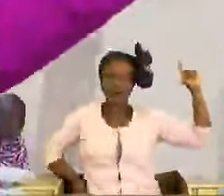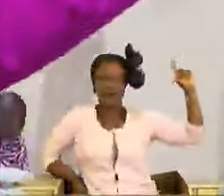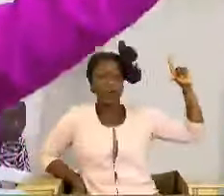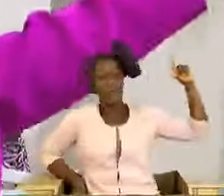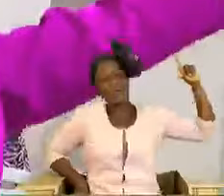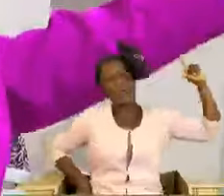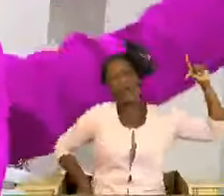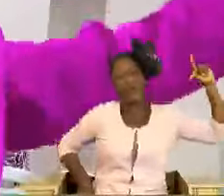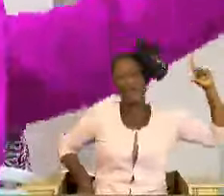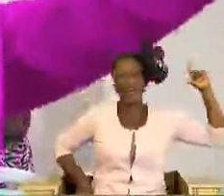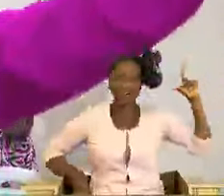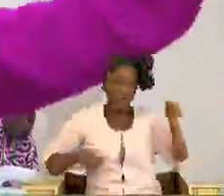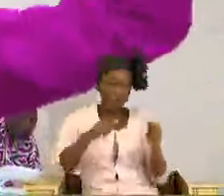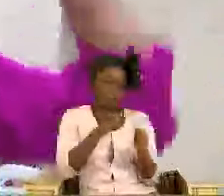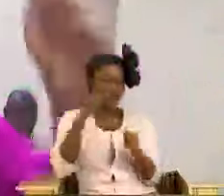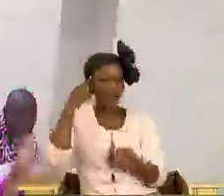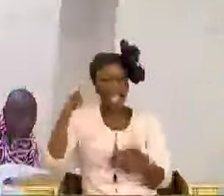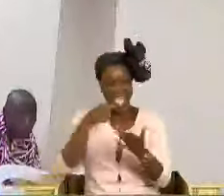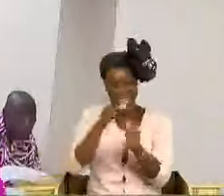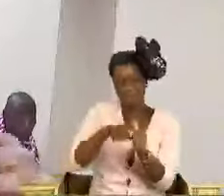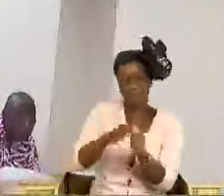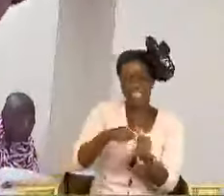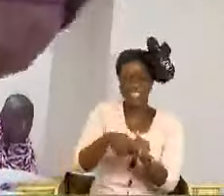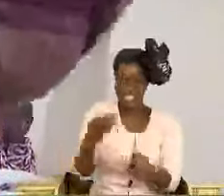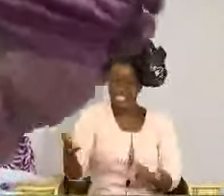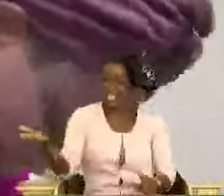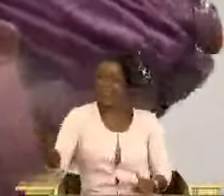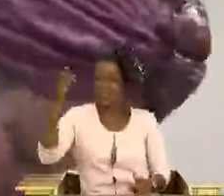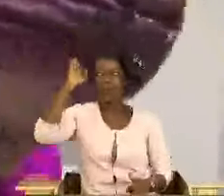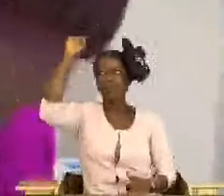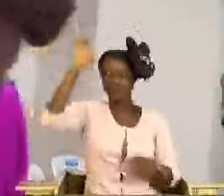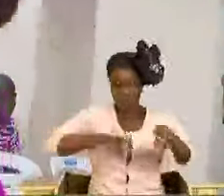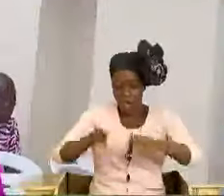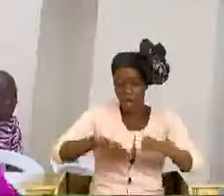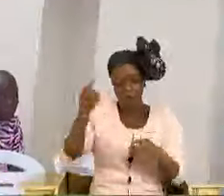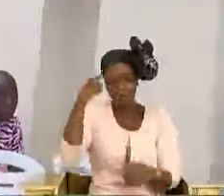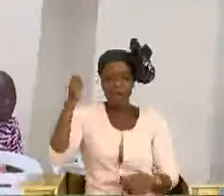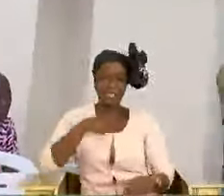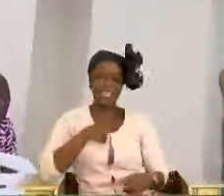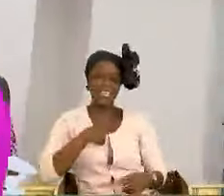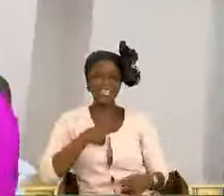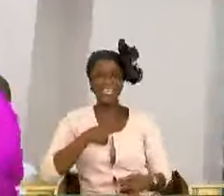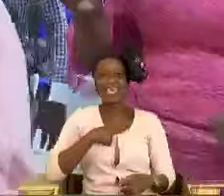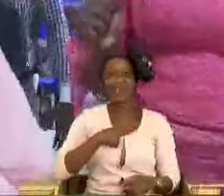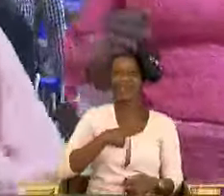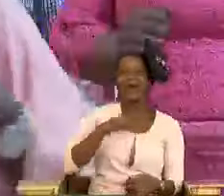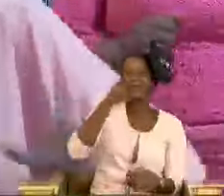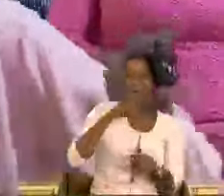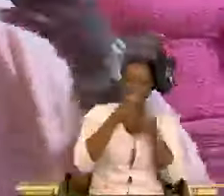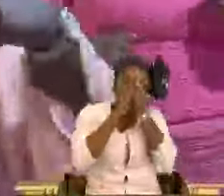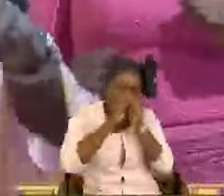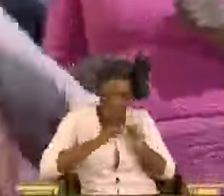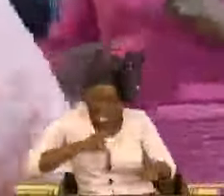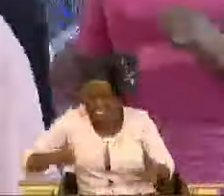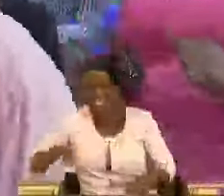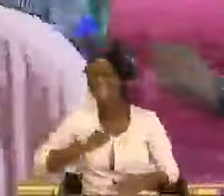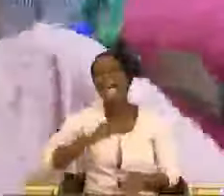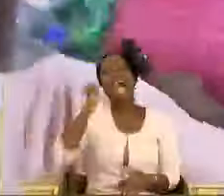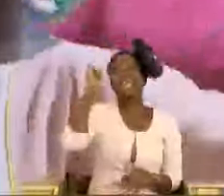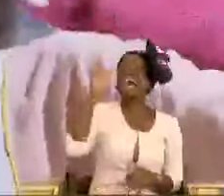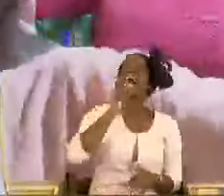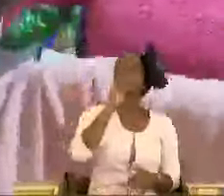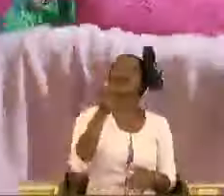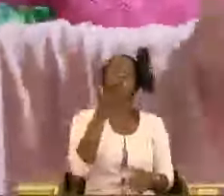you for all you given to me many blessing that I cannot see can I